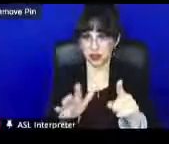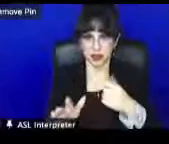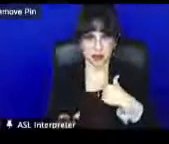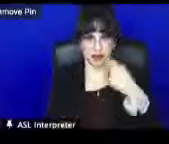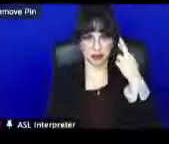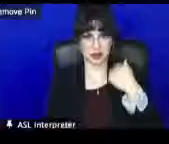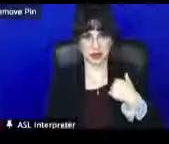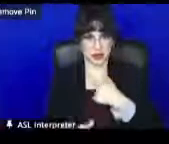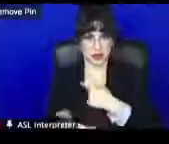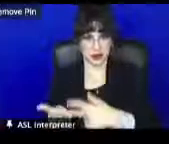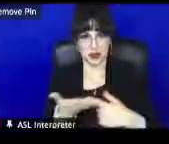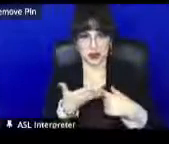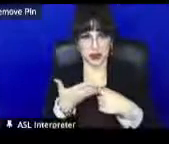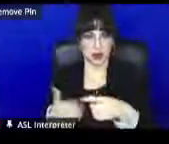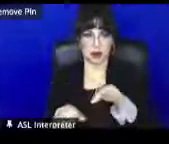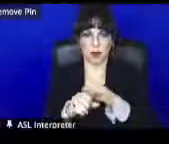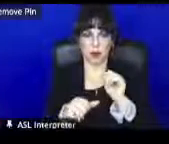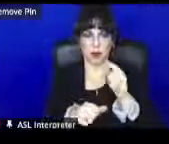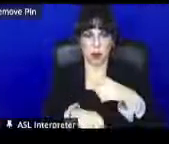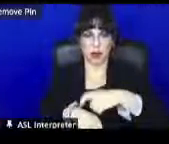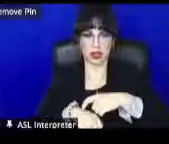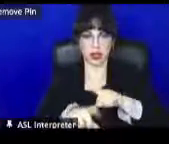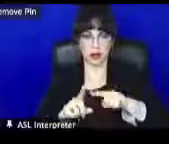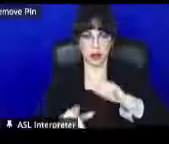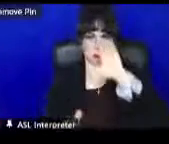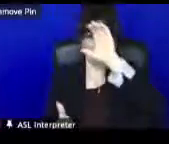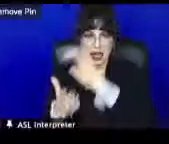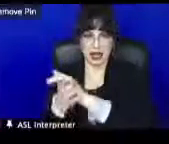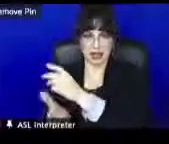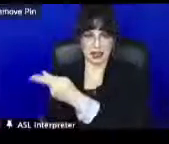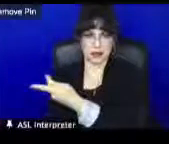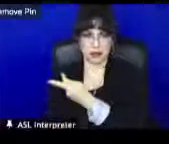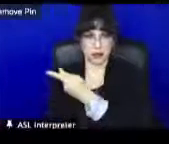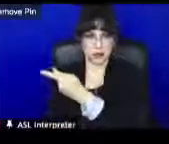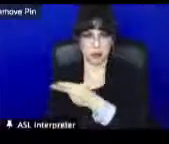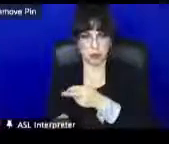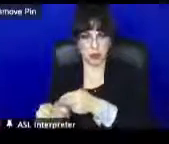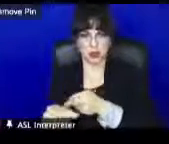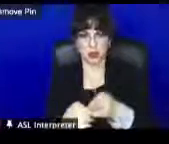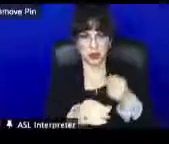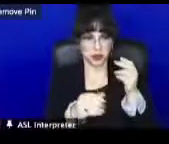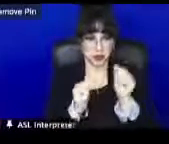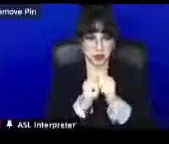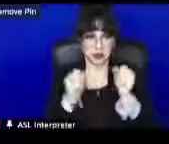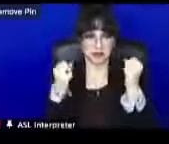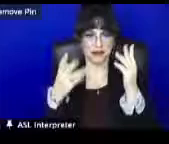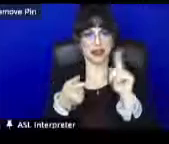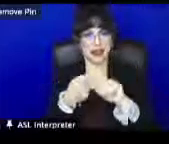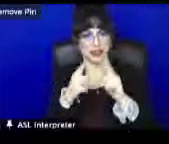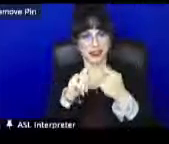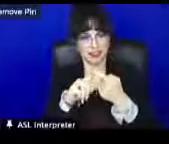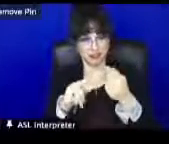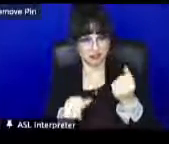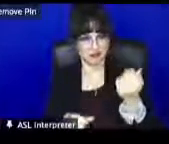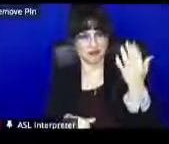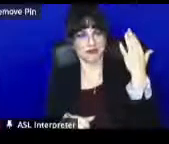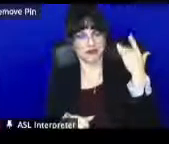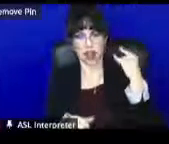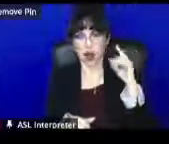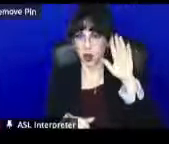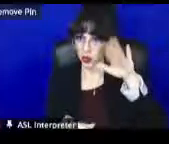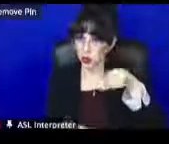time. My husband and I sort of joined with a bunch of different friends many years ago. In California, you have all